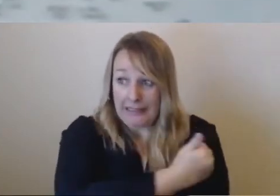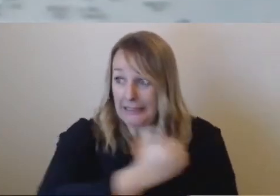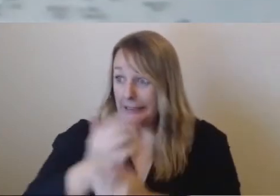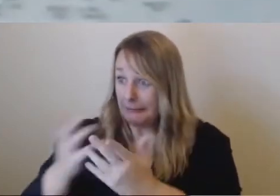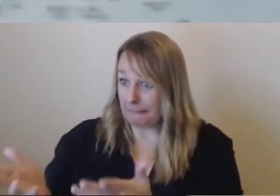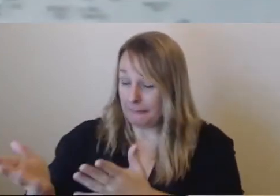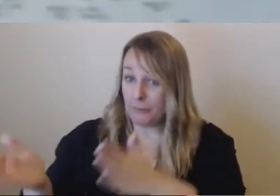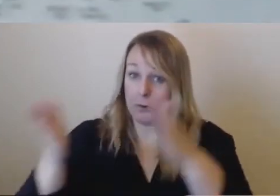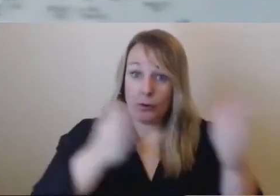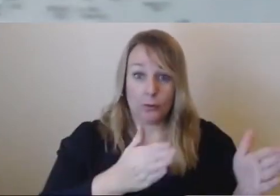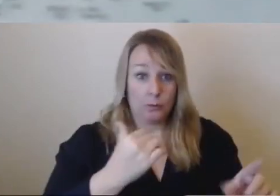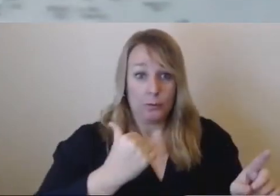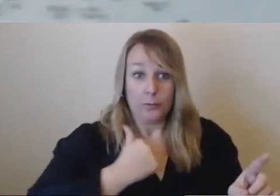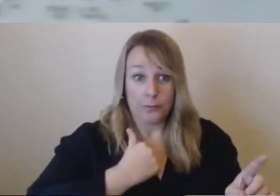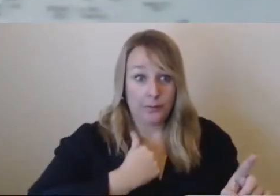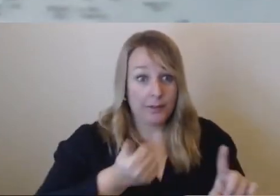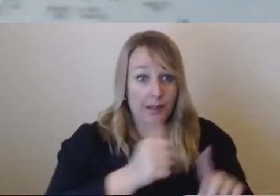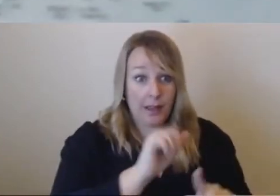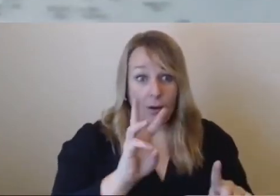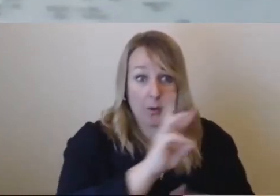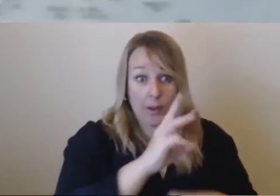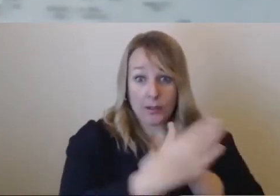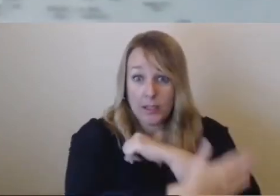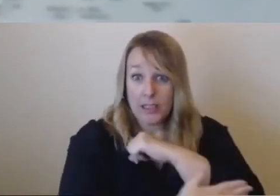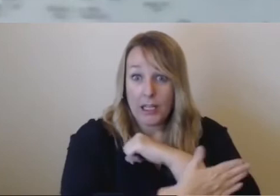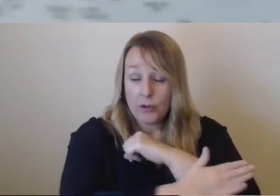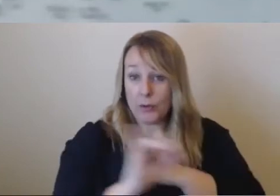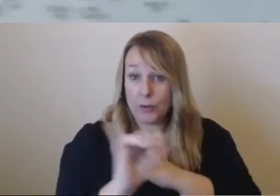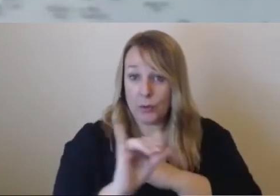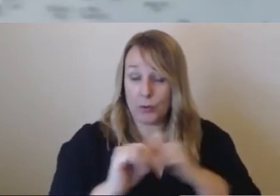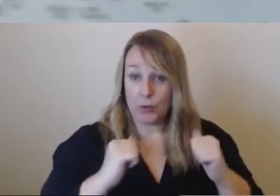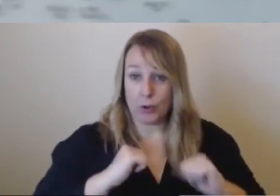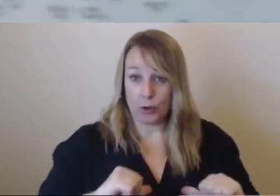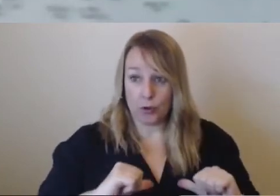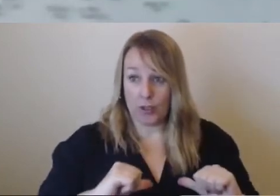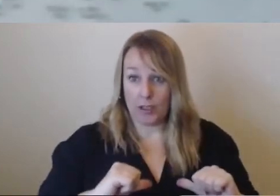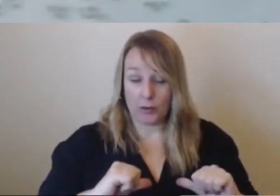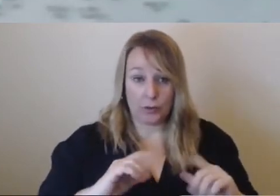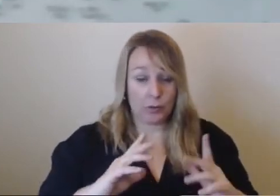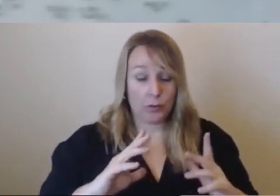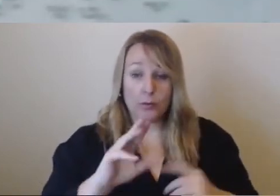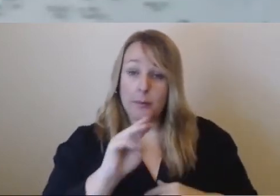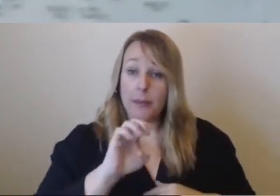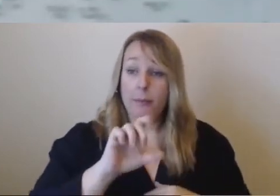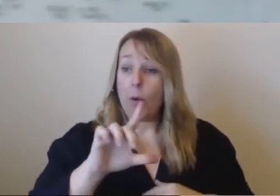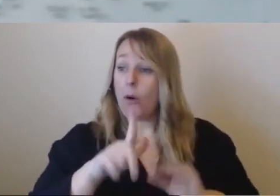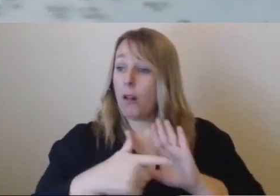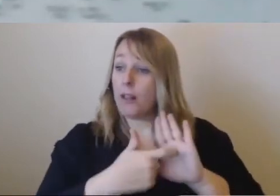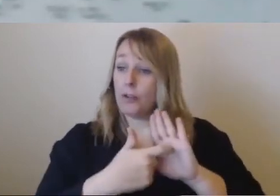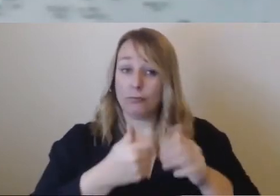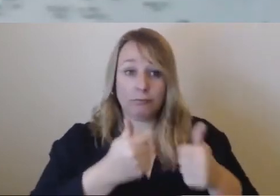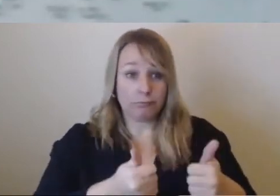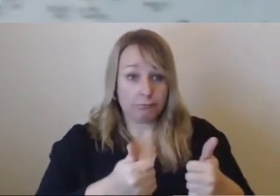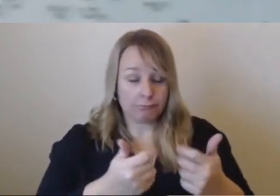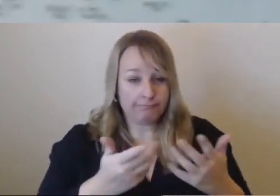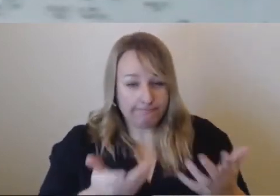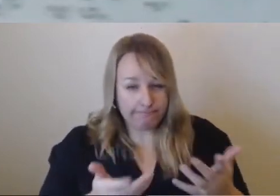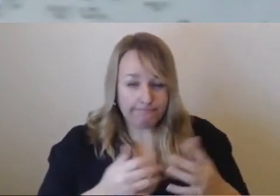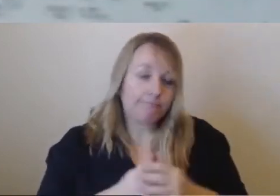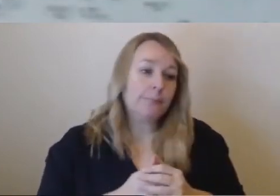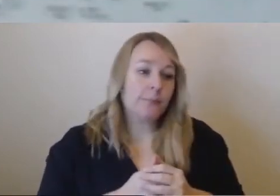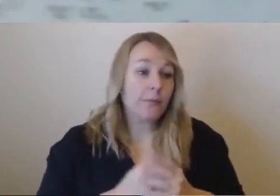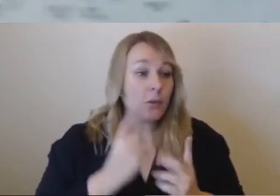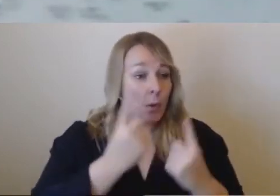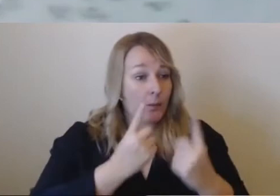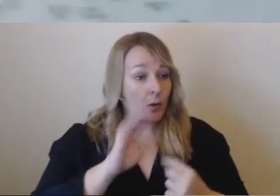Western countries could also be trying to win the battle of hearts and minds in the world. And I'm curious from your perspective, when you've seen the